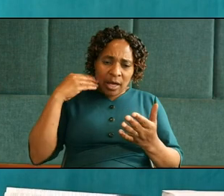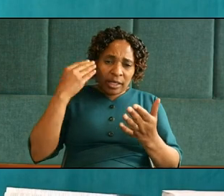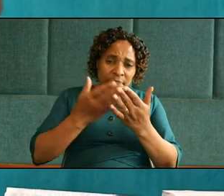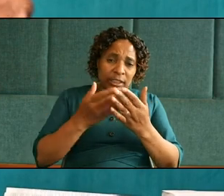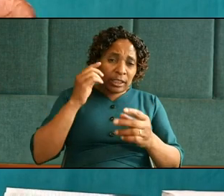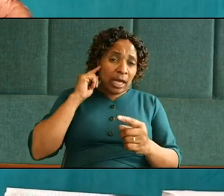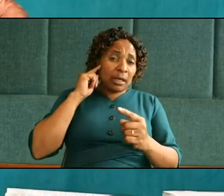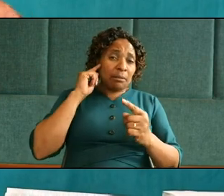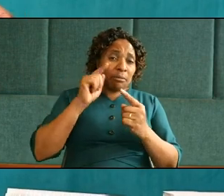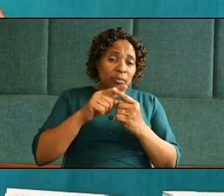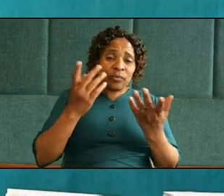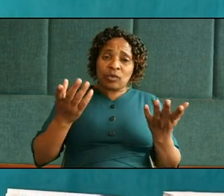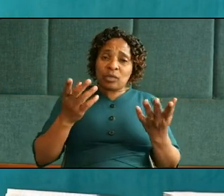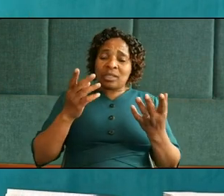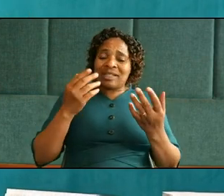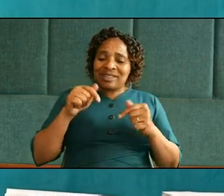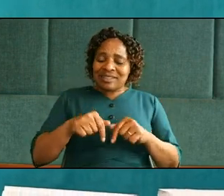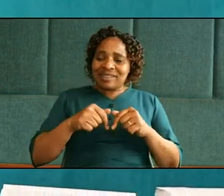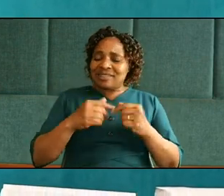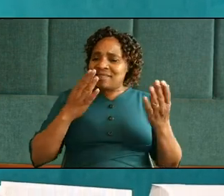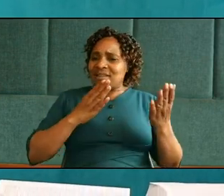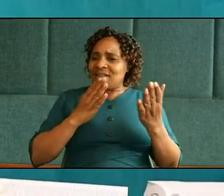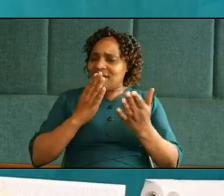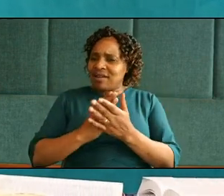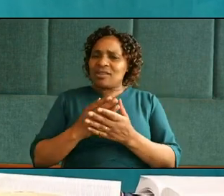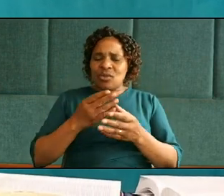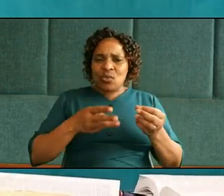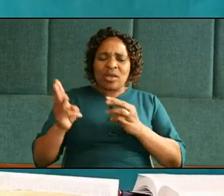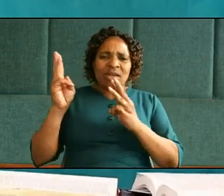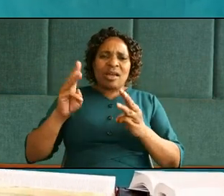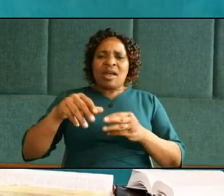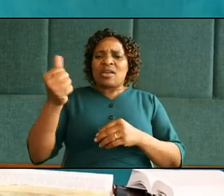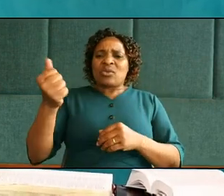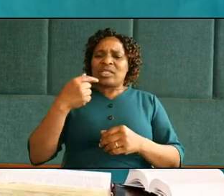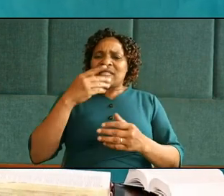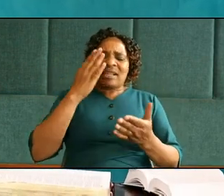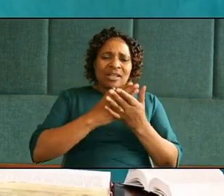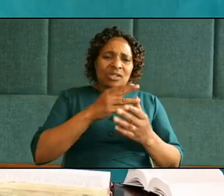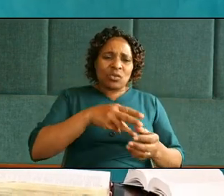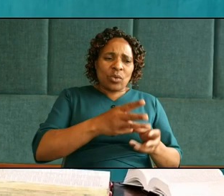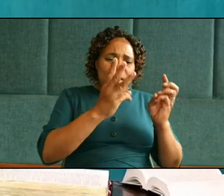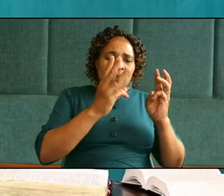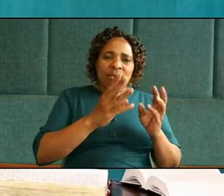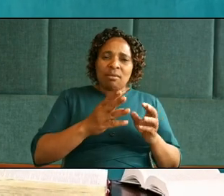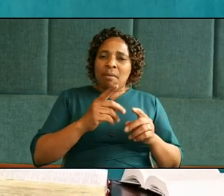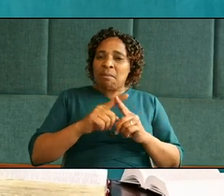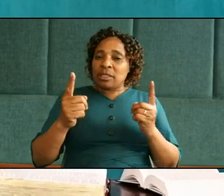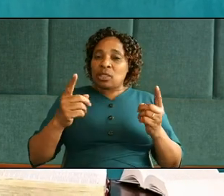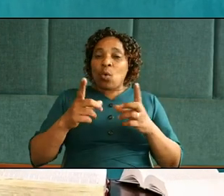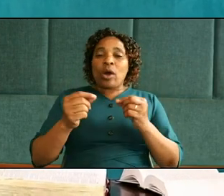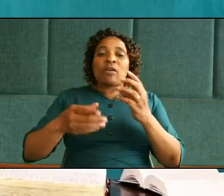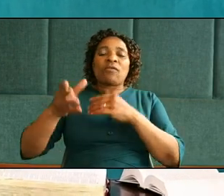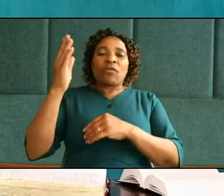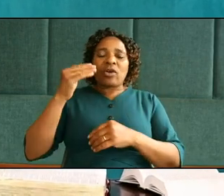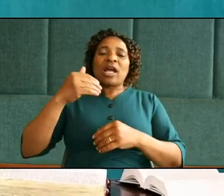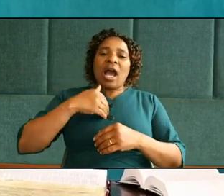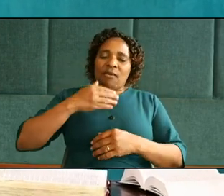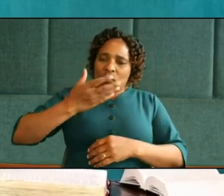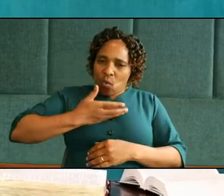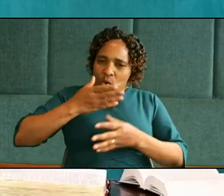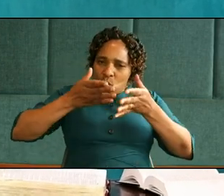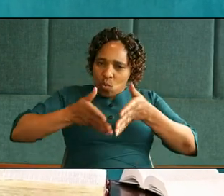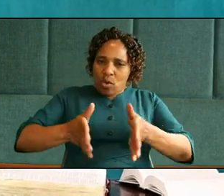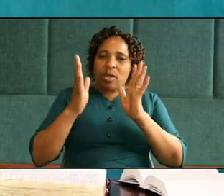is saying, I think this is the right way. Then another one says that's the right way. But however, the word of God has its own